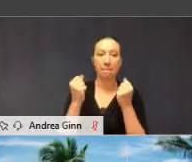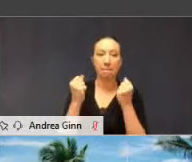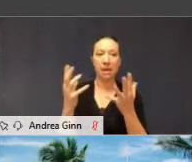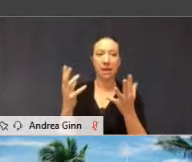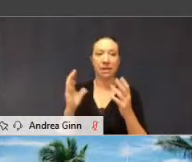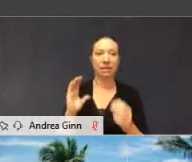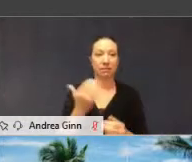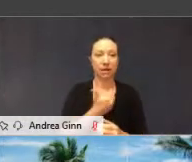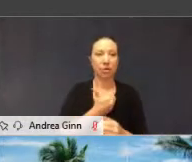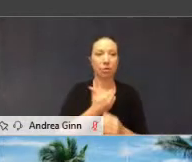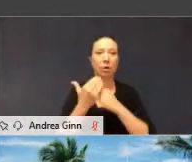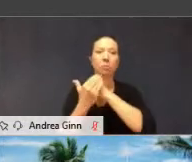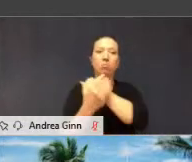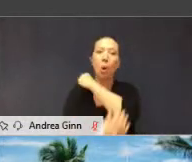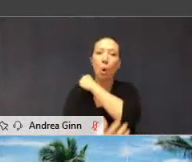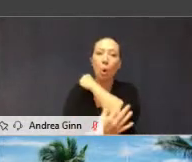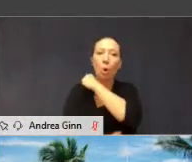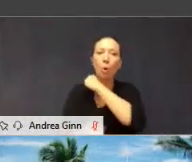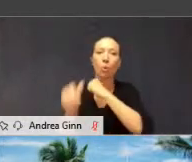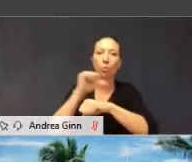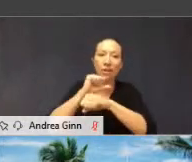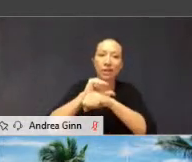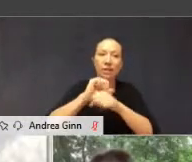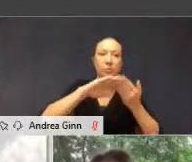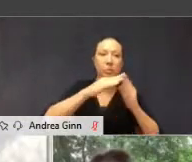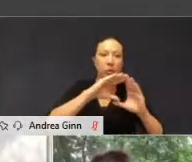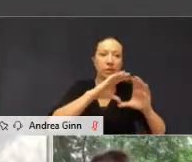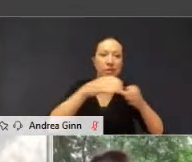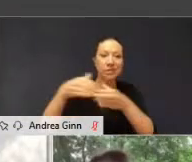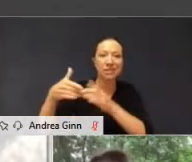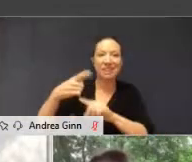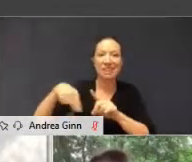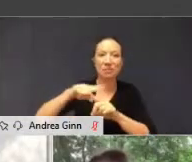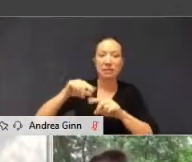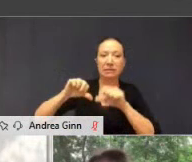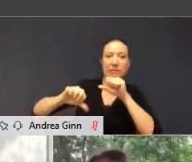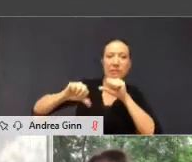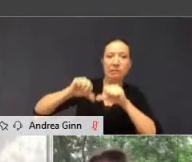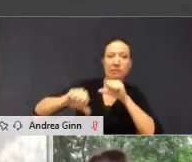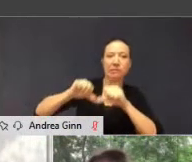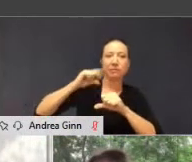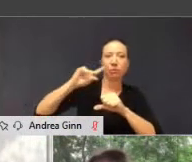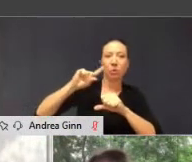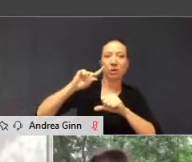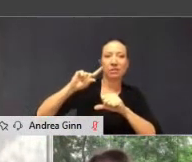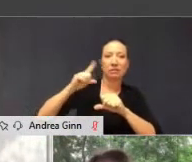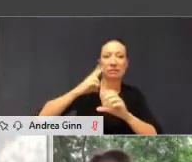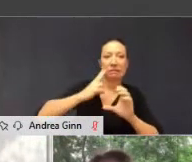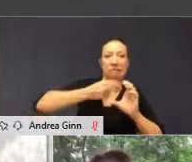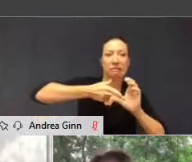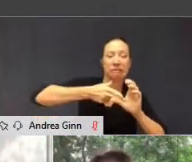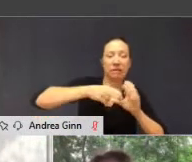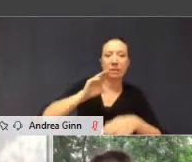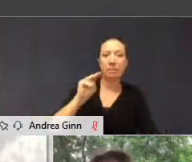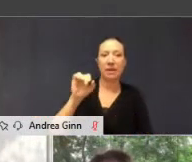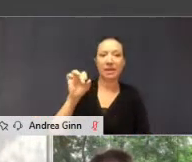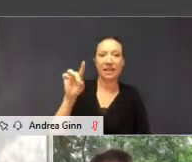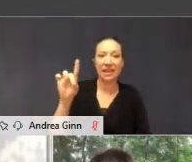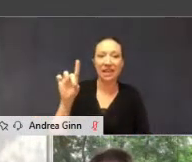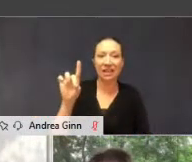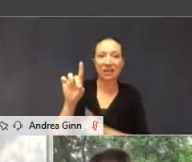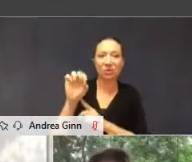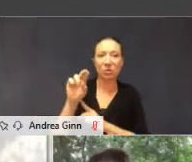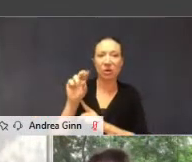communities, that have traditionally been hesitant to tap into Medicaid health benefits and other benefits, other